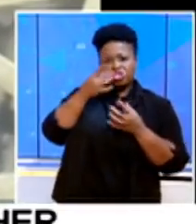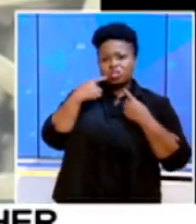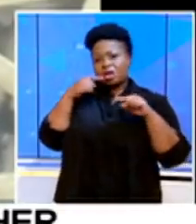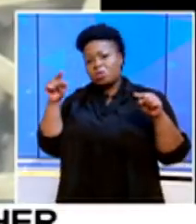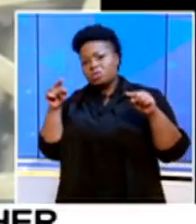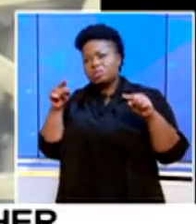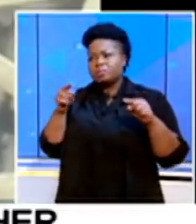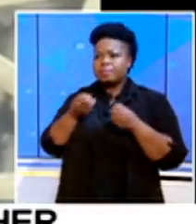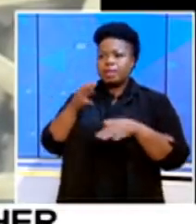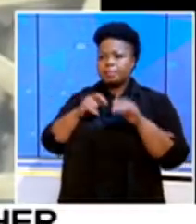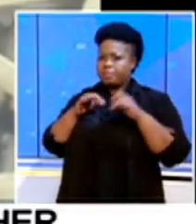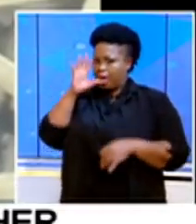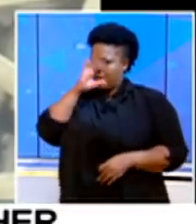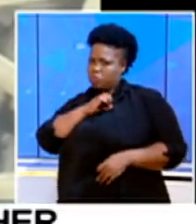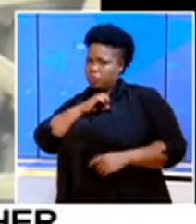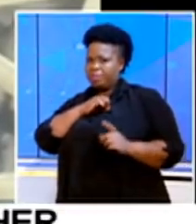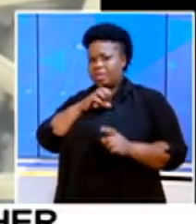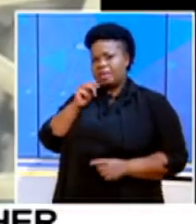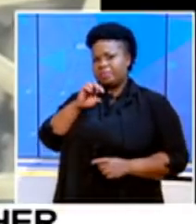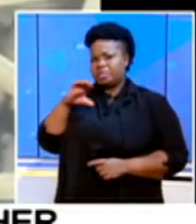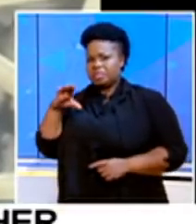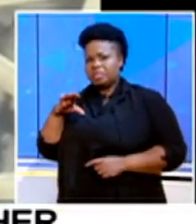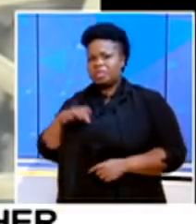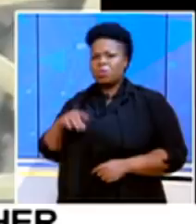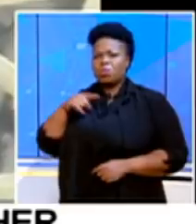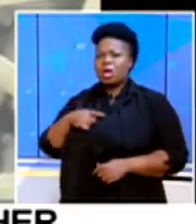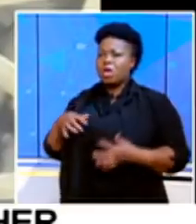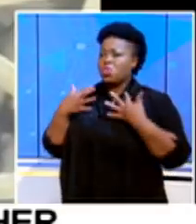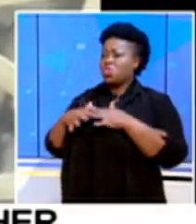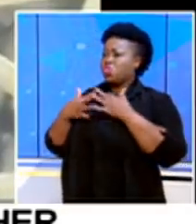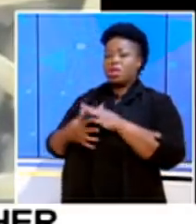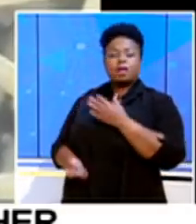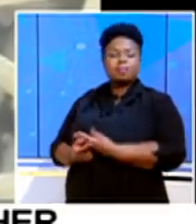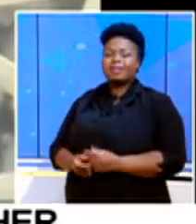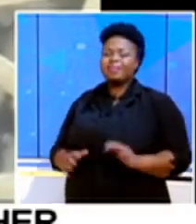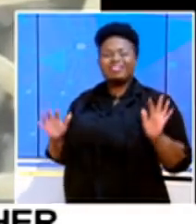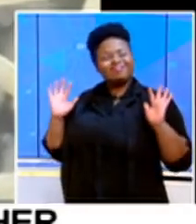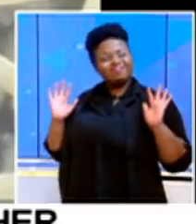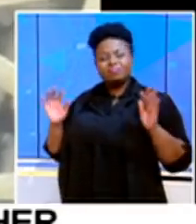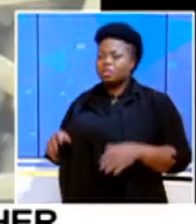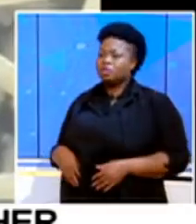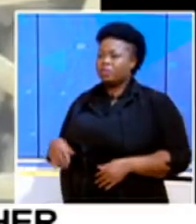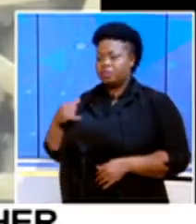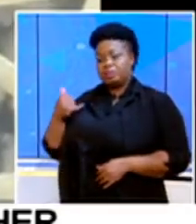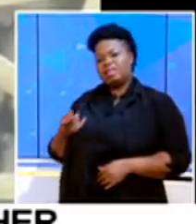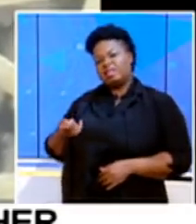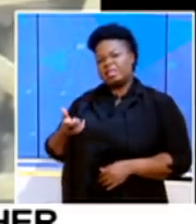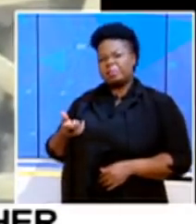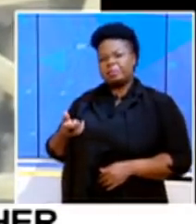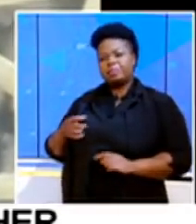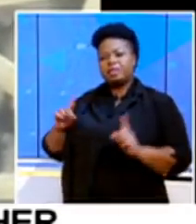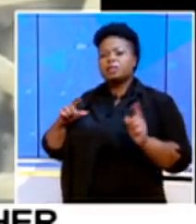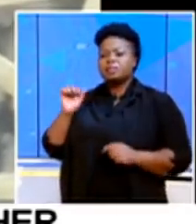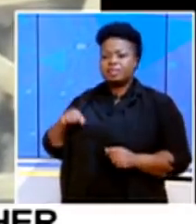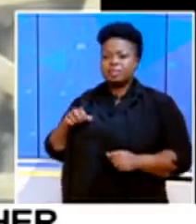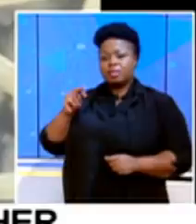impression created out there of the NEC having been chaotic. So it was a little bit. So the